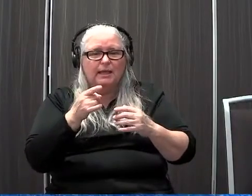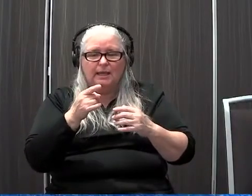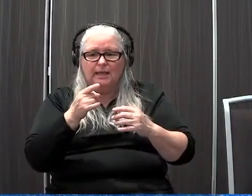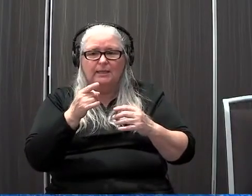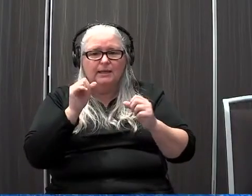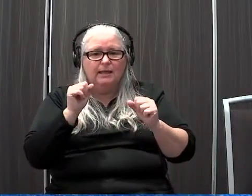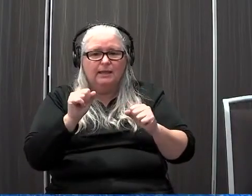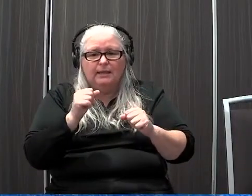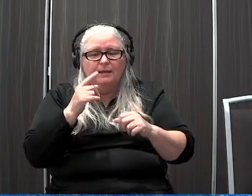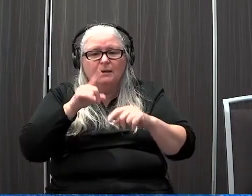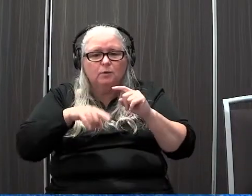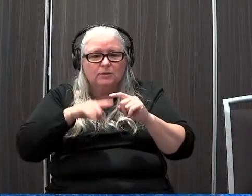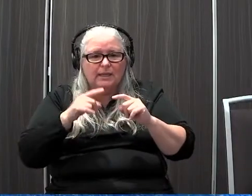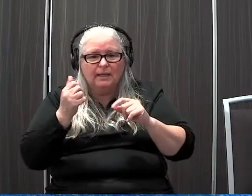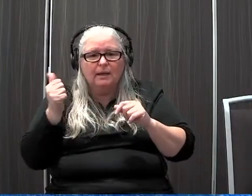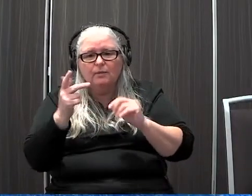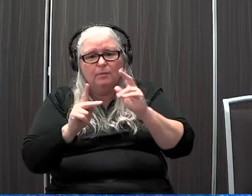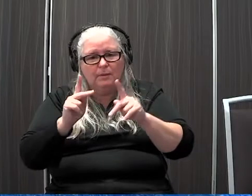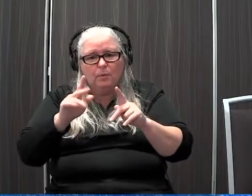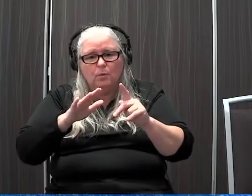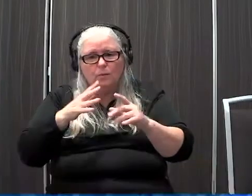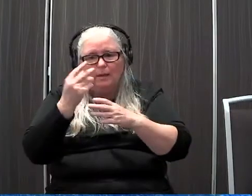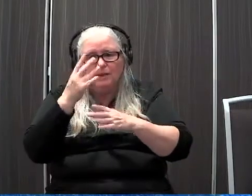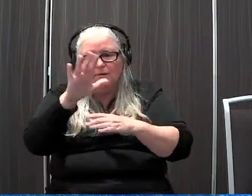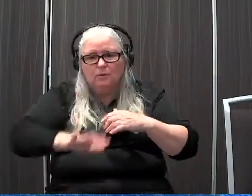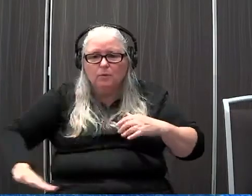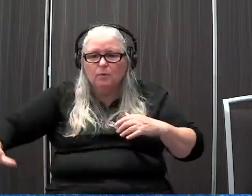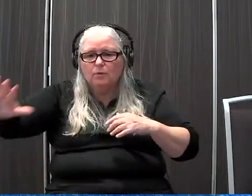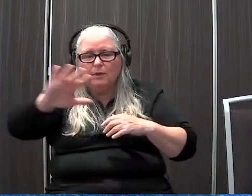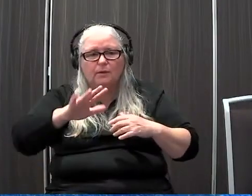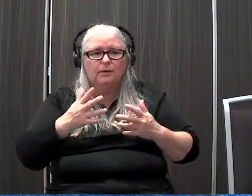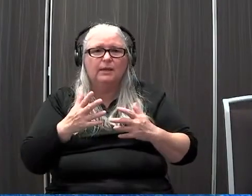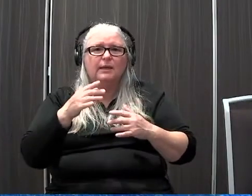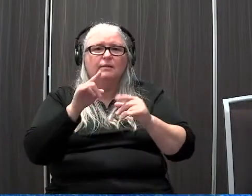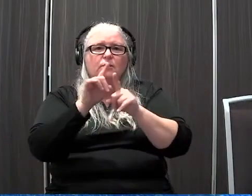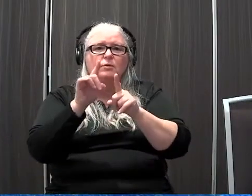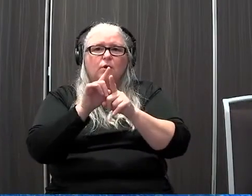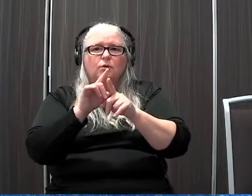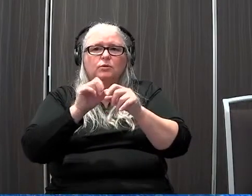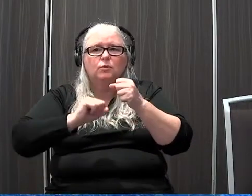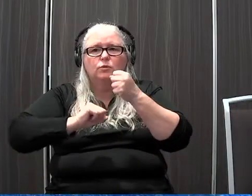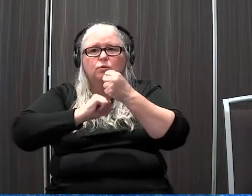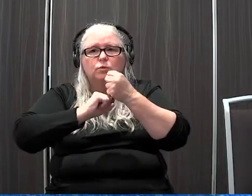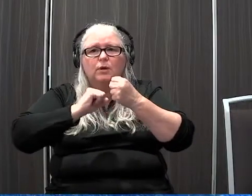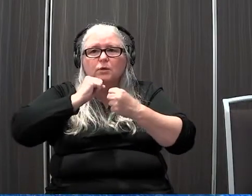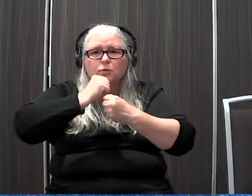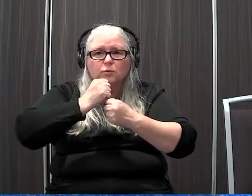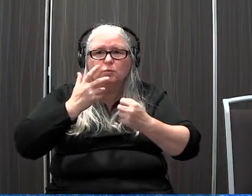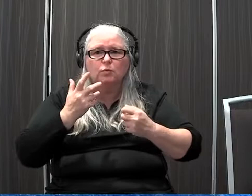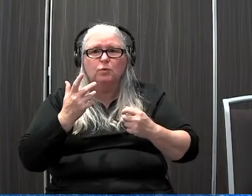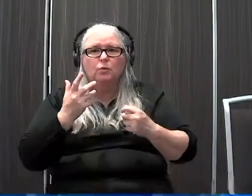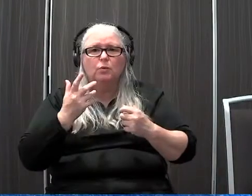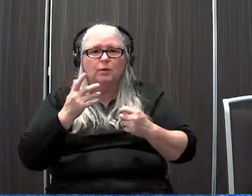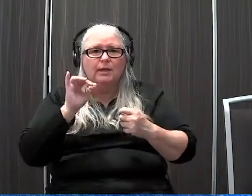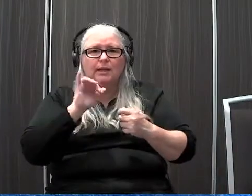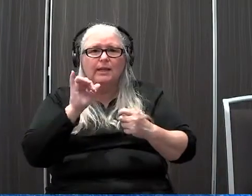to understand. And beyond the sensory loss, there's also structural anomalies. So we've got the cleft